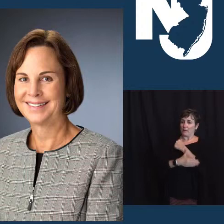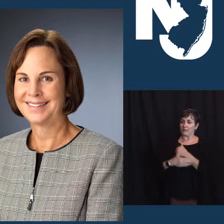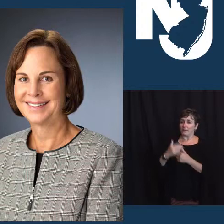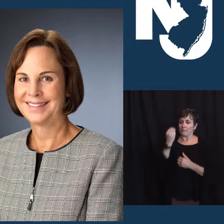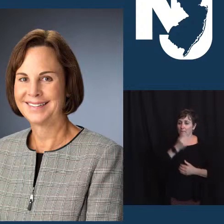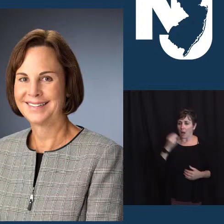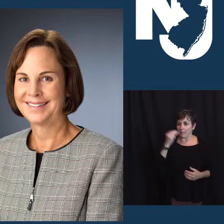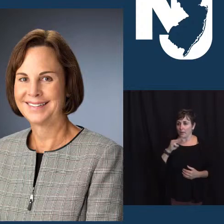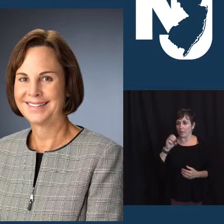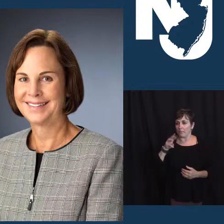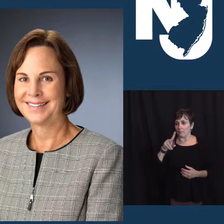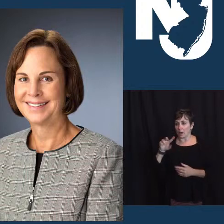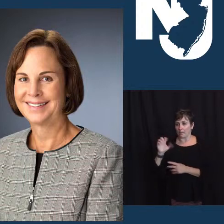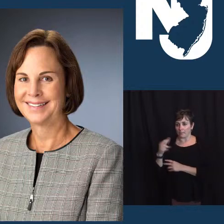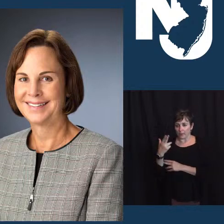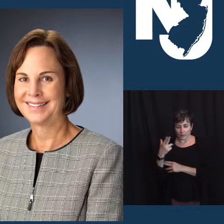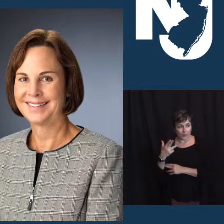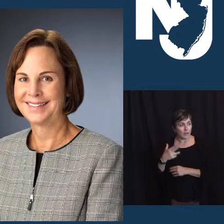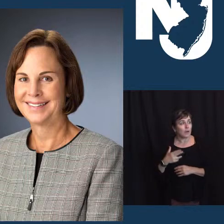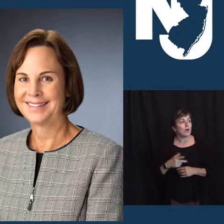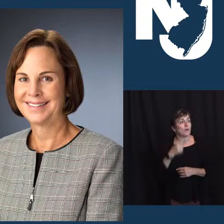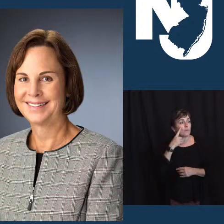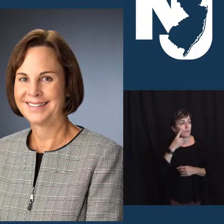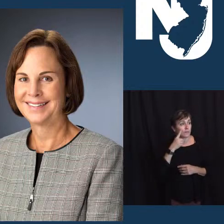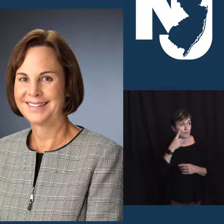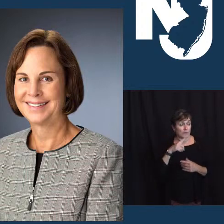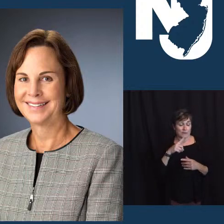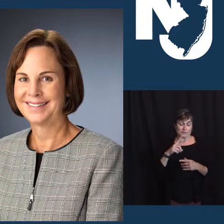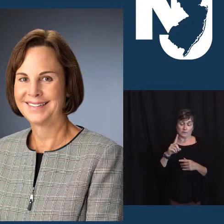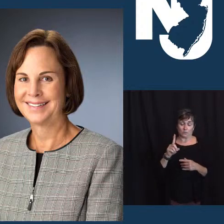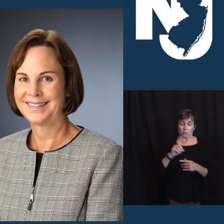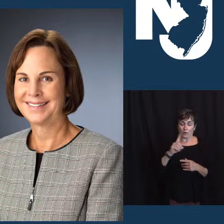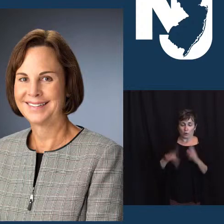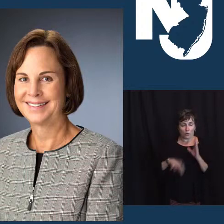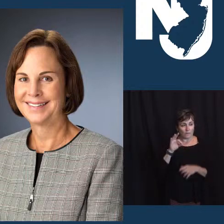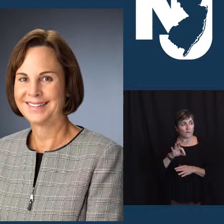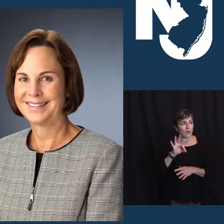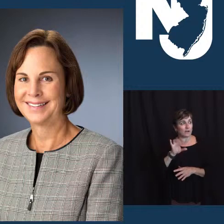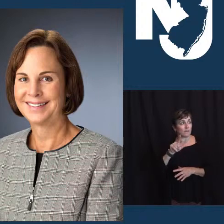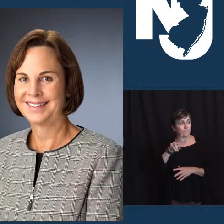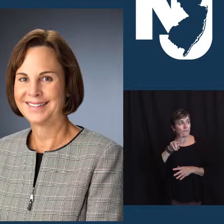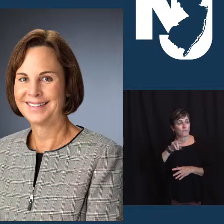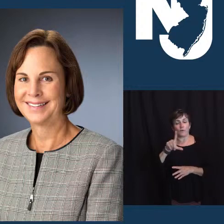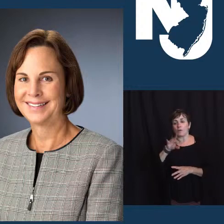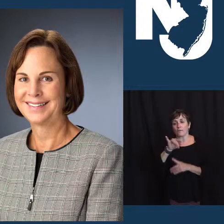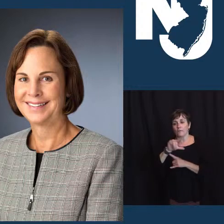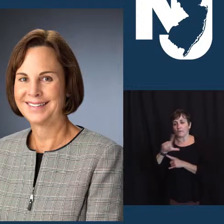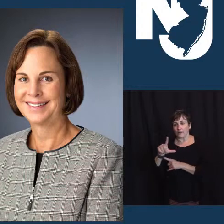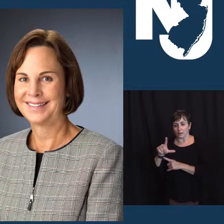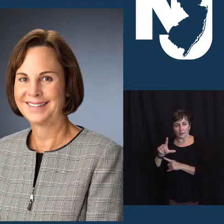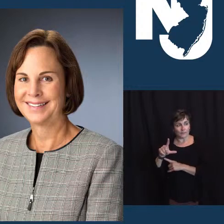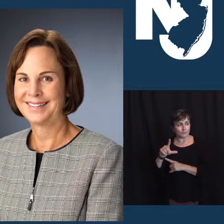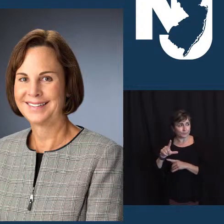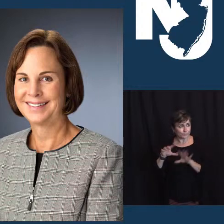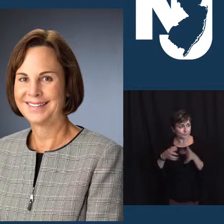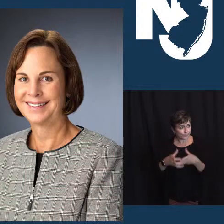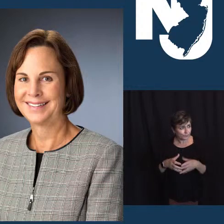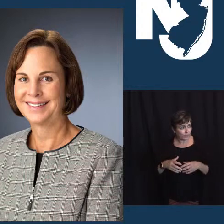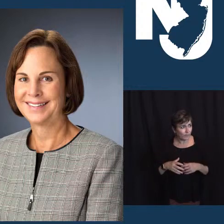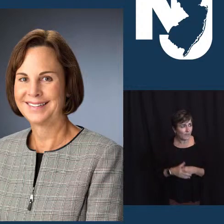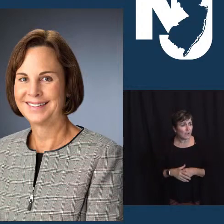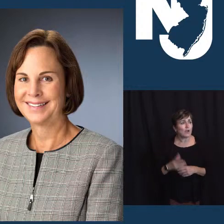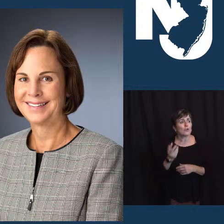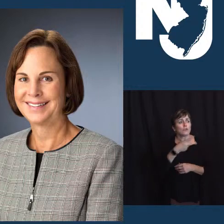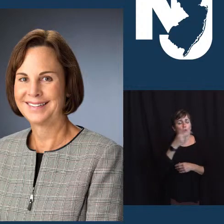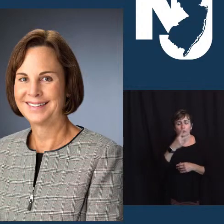the Fulfill Food Bank. Under the leadership of Board Chair Lauren Holman, that's Lauren on the left, and interim co-CEOs